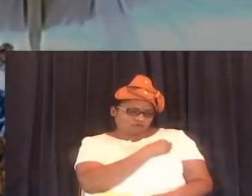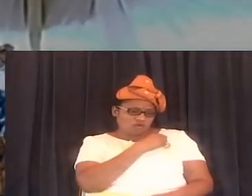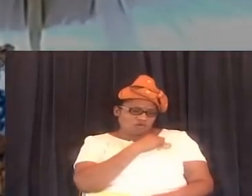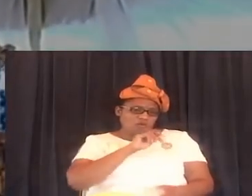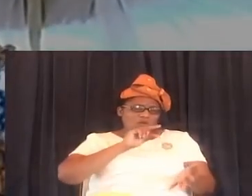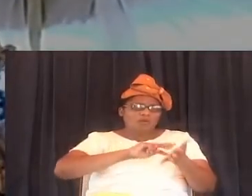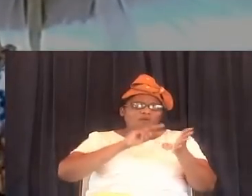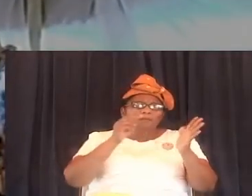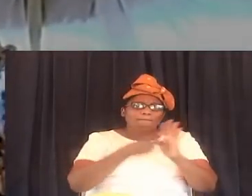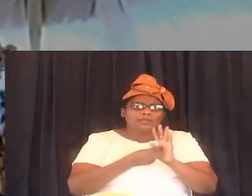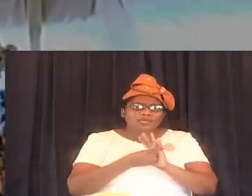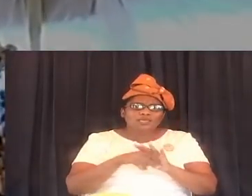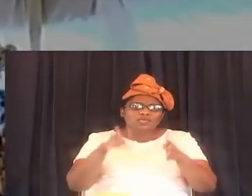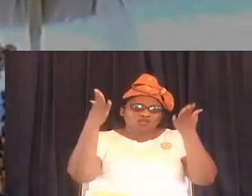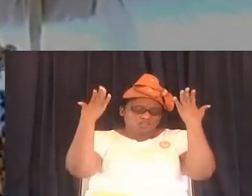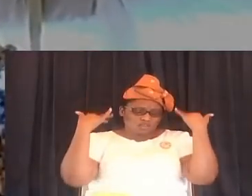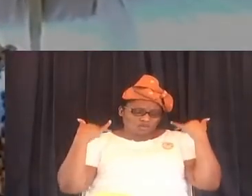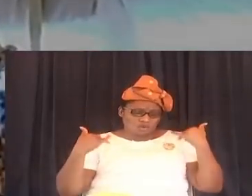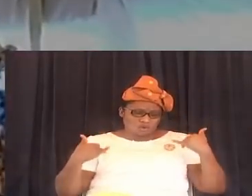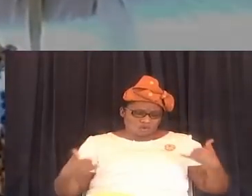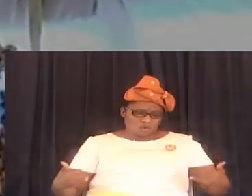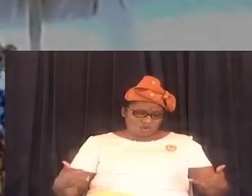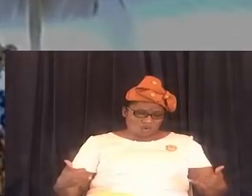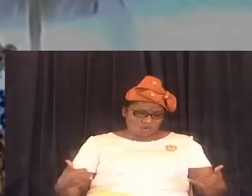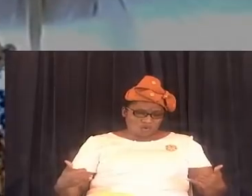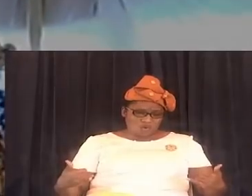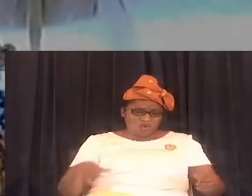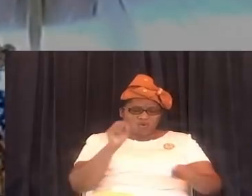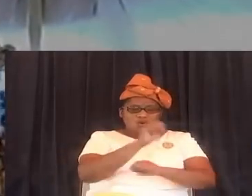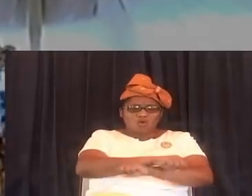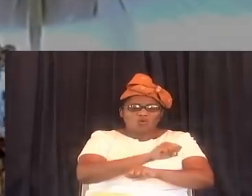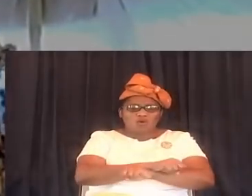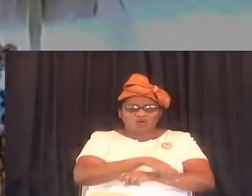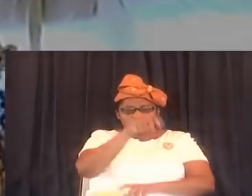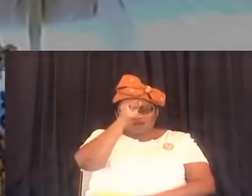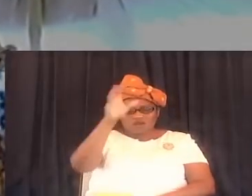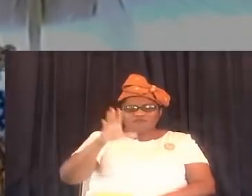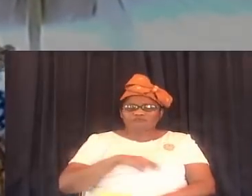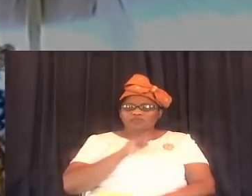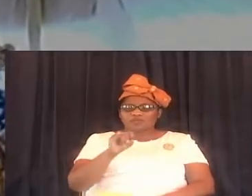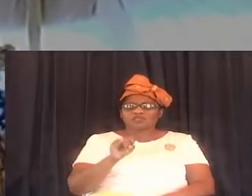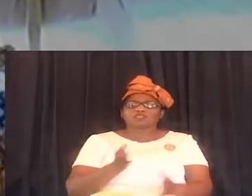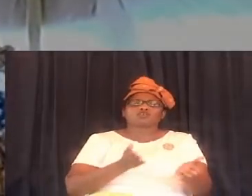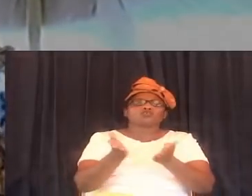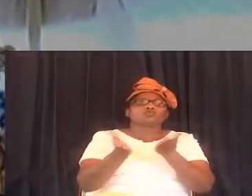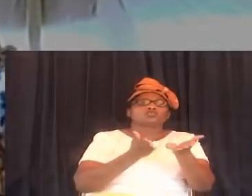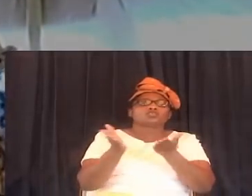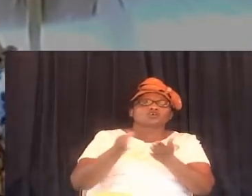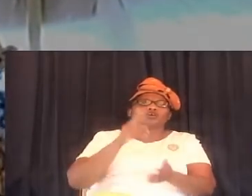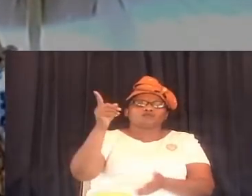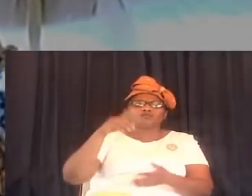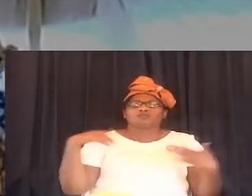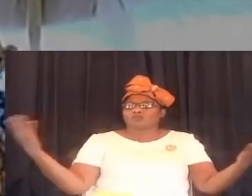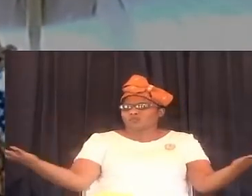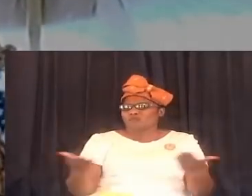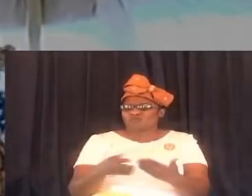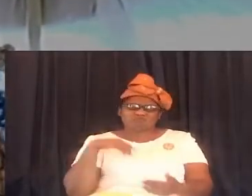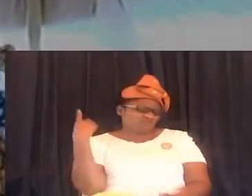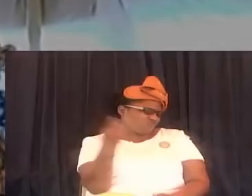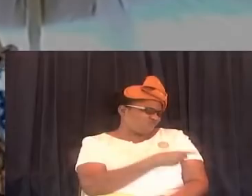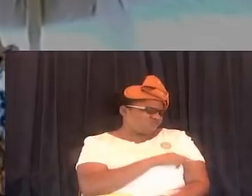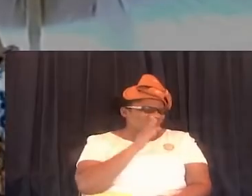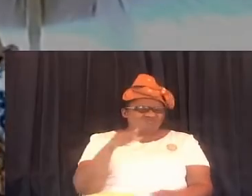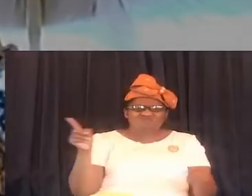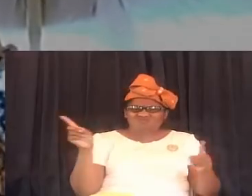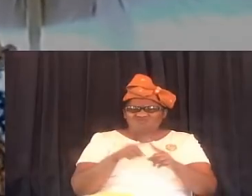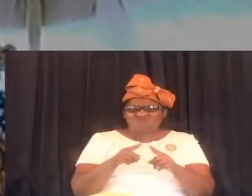of men is to serve you. Here we are in your presence. Here we are to exalt you. Here